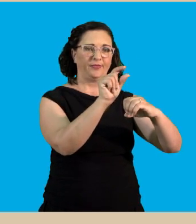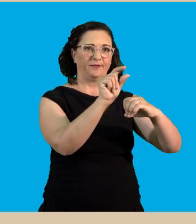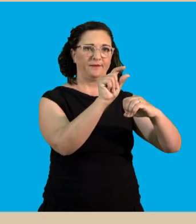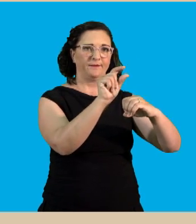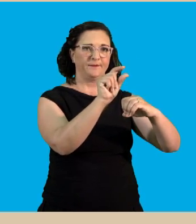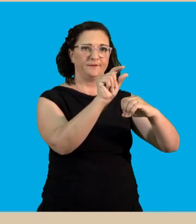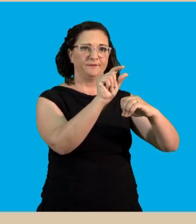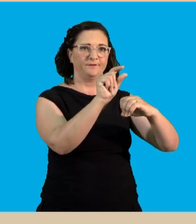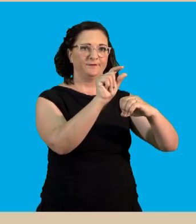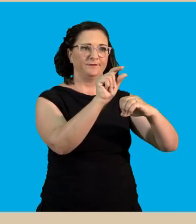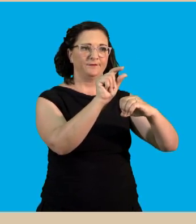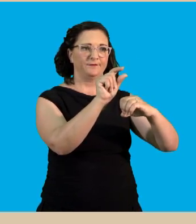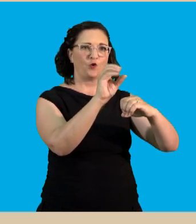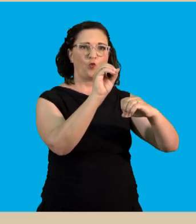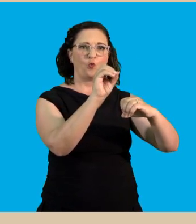their